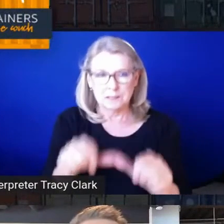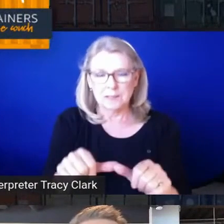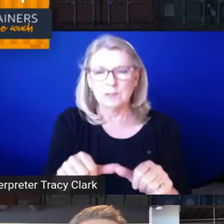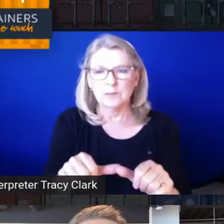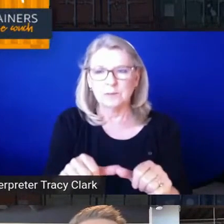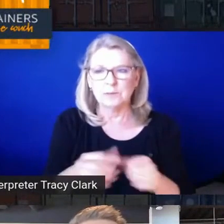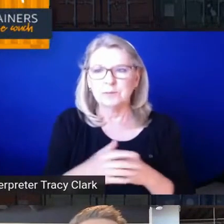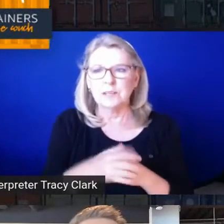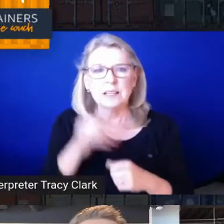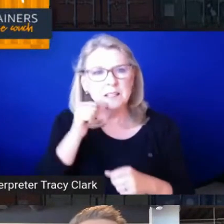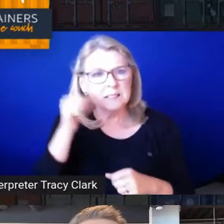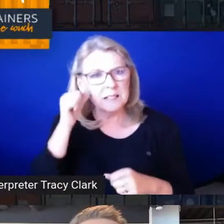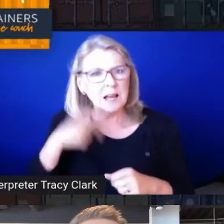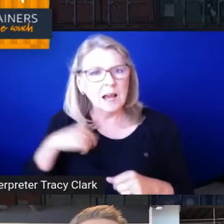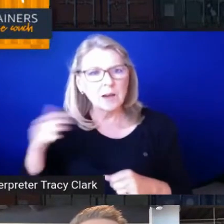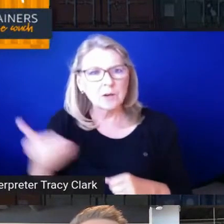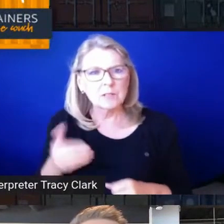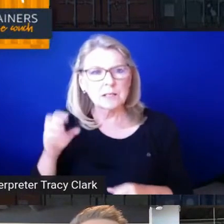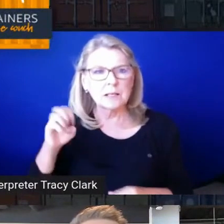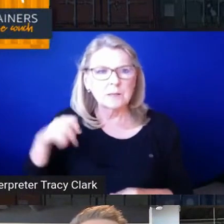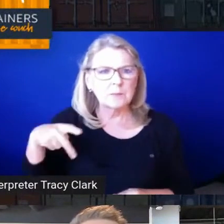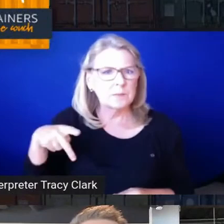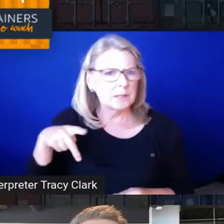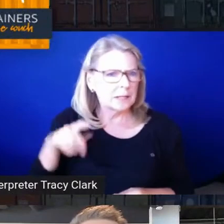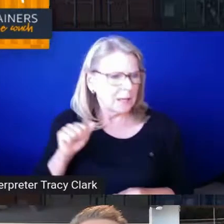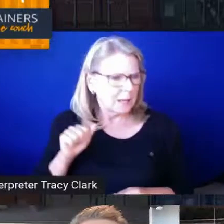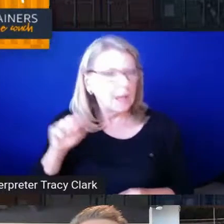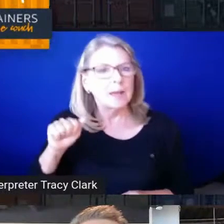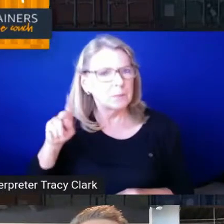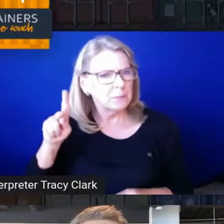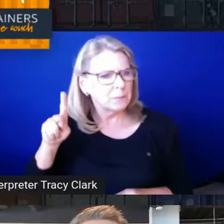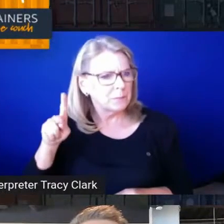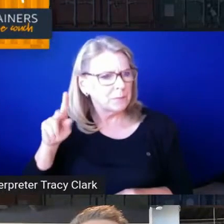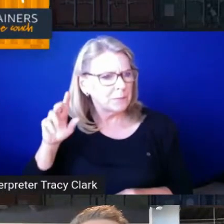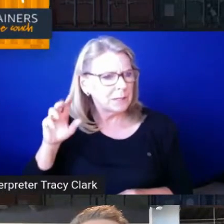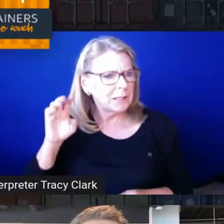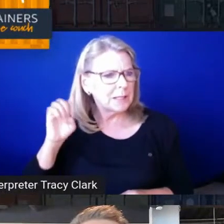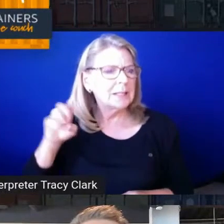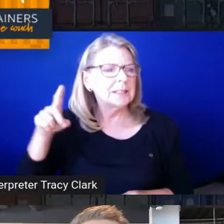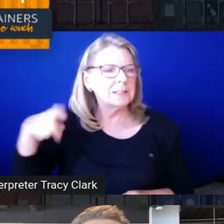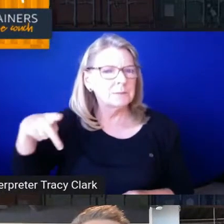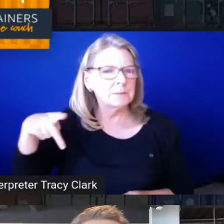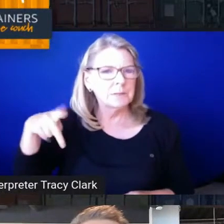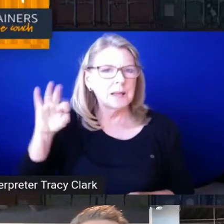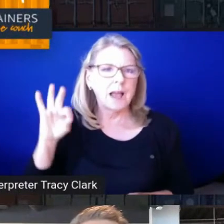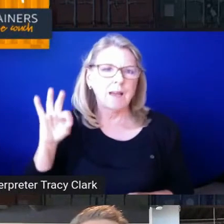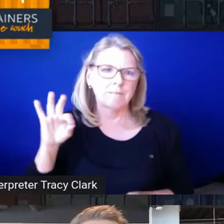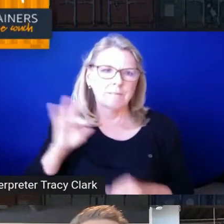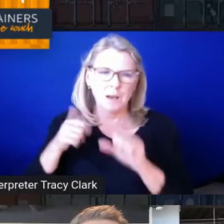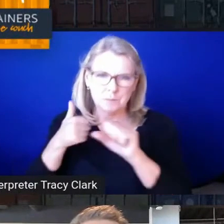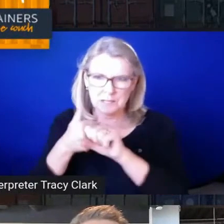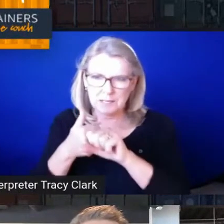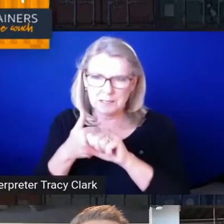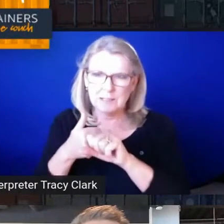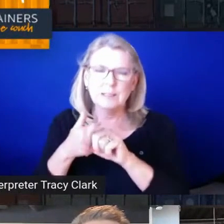an incredible session. All of those videos will be up soon. And so if you're interested in understanding more about eBPF or exploring different spaces there,